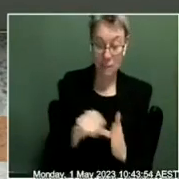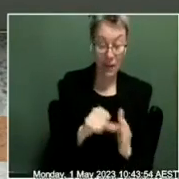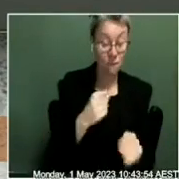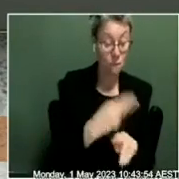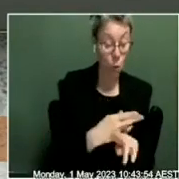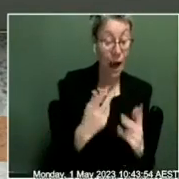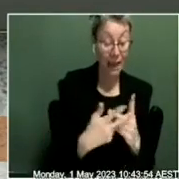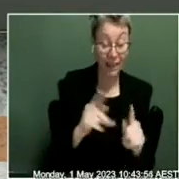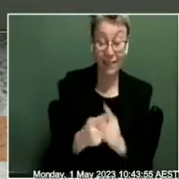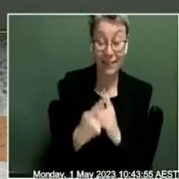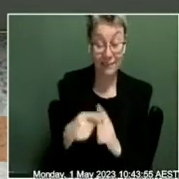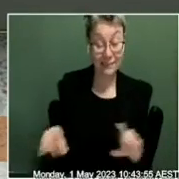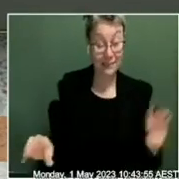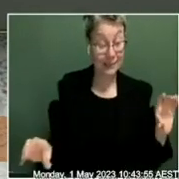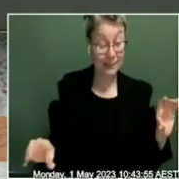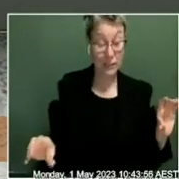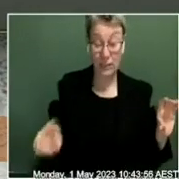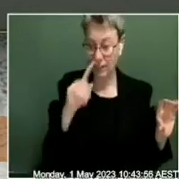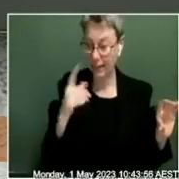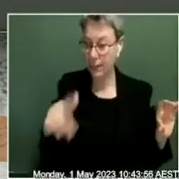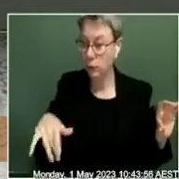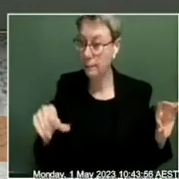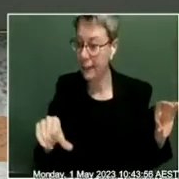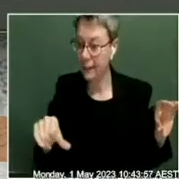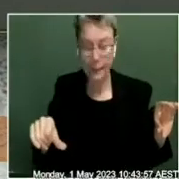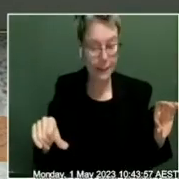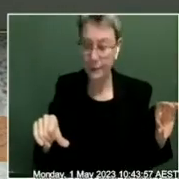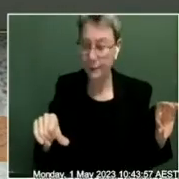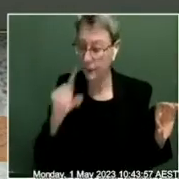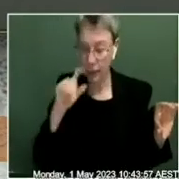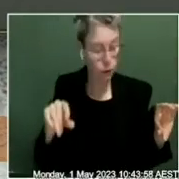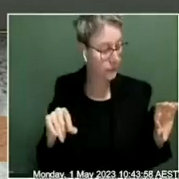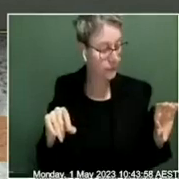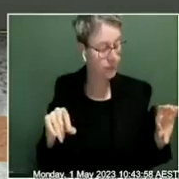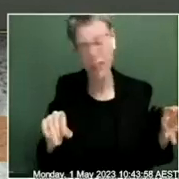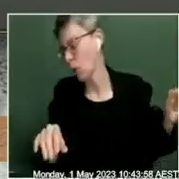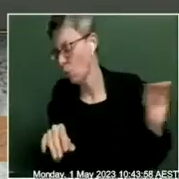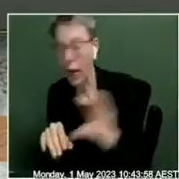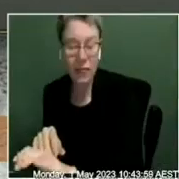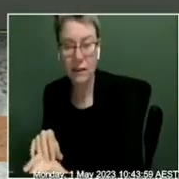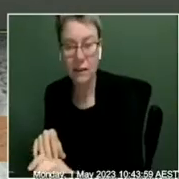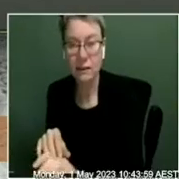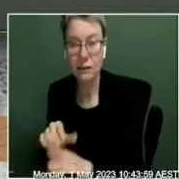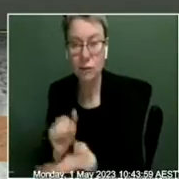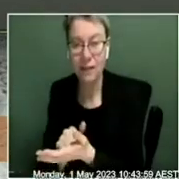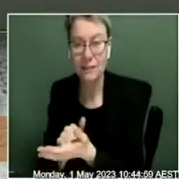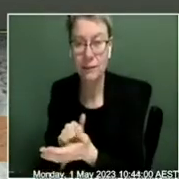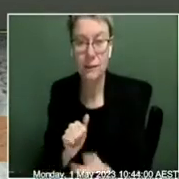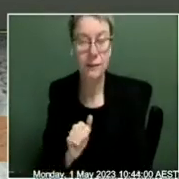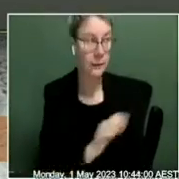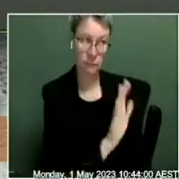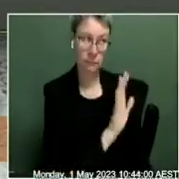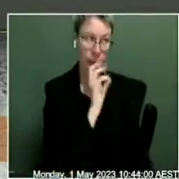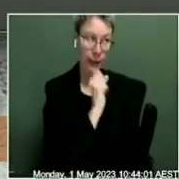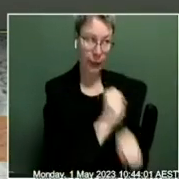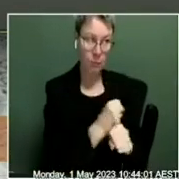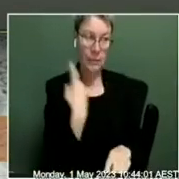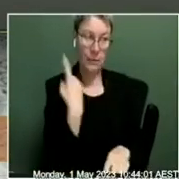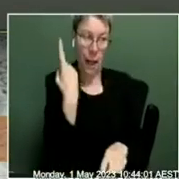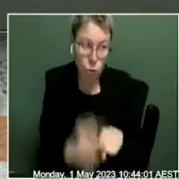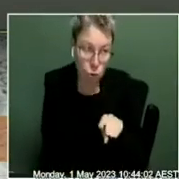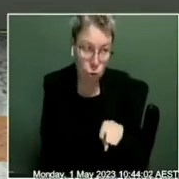those things? Not without government's approval. And the statement speaks of recruitment difficulties for the trial